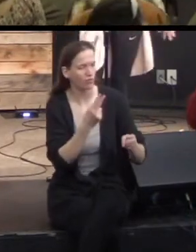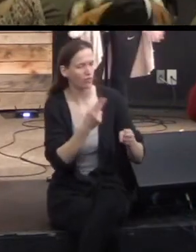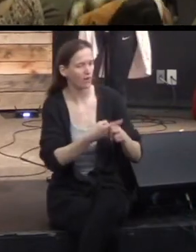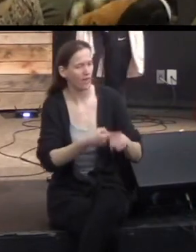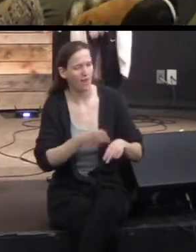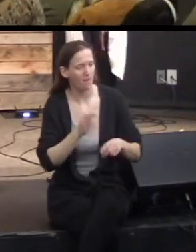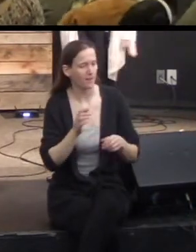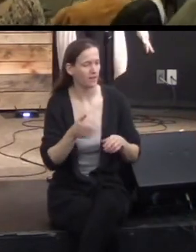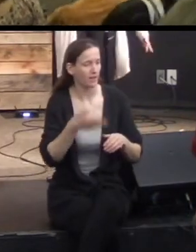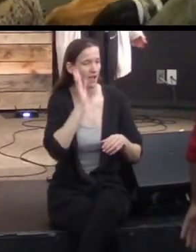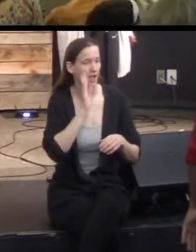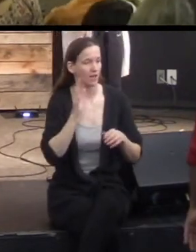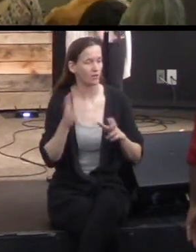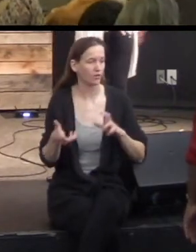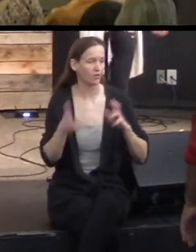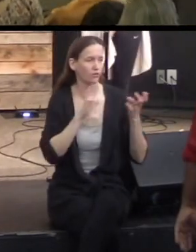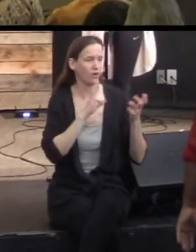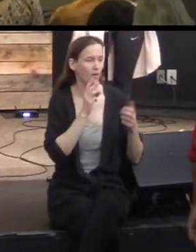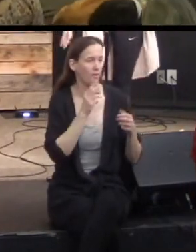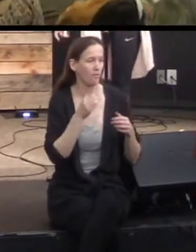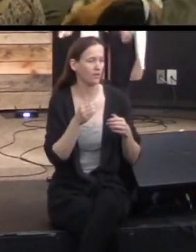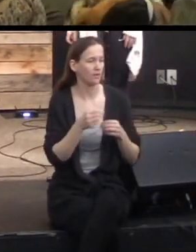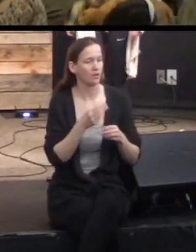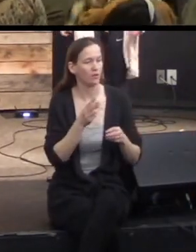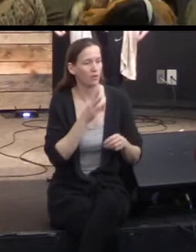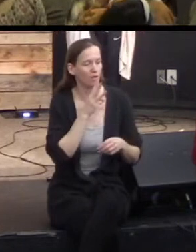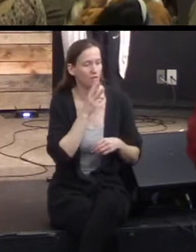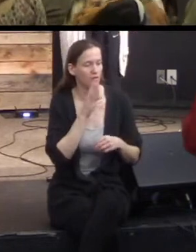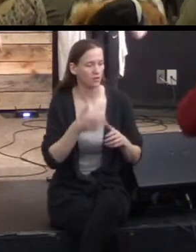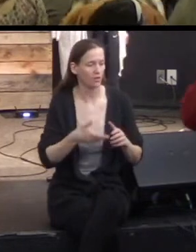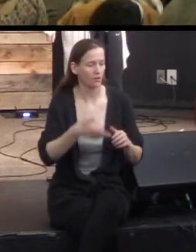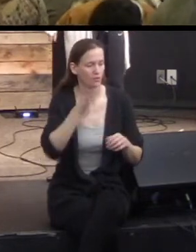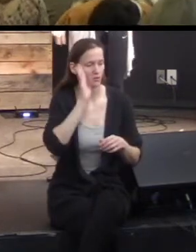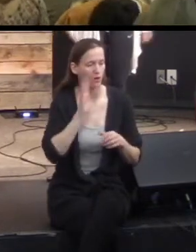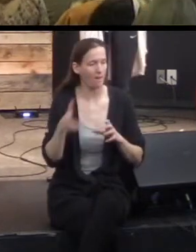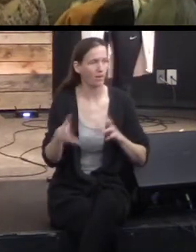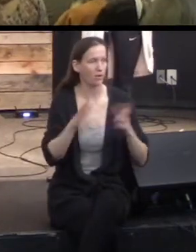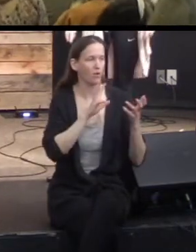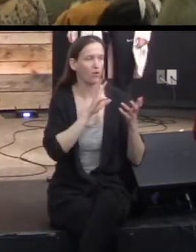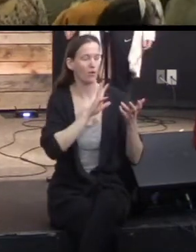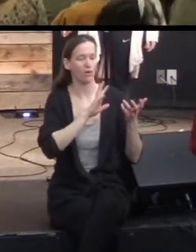gonna trouble the water. Don't you know that God's gonna